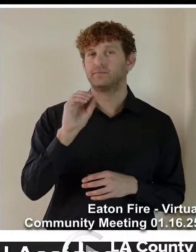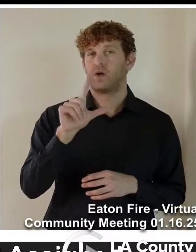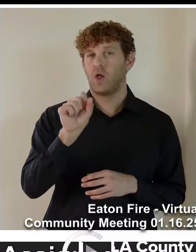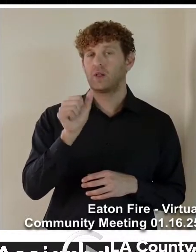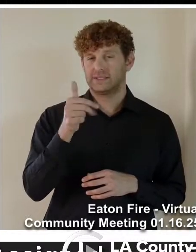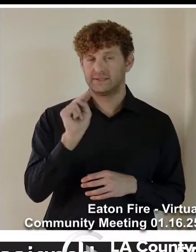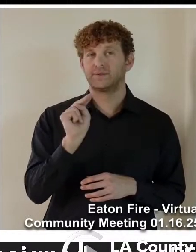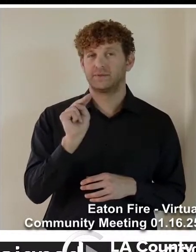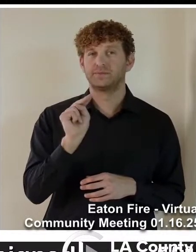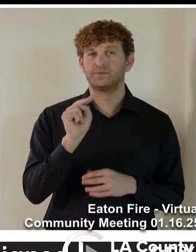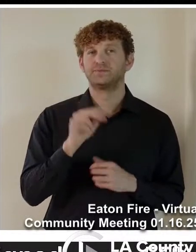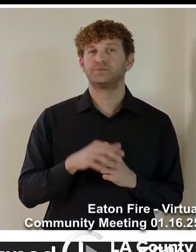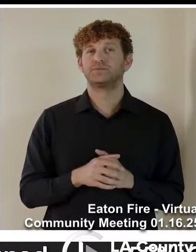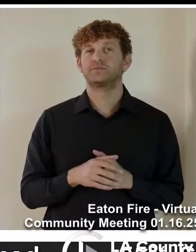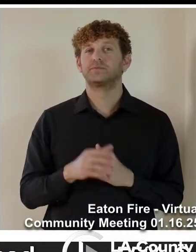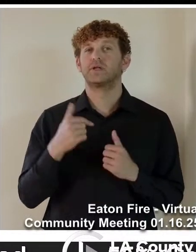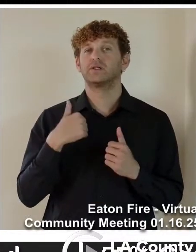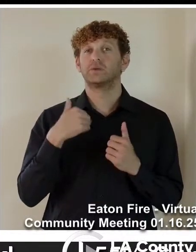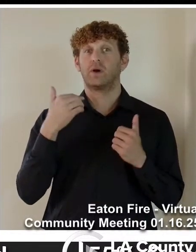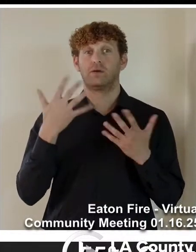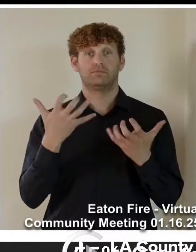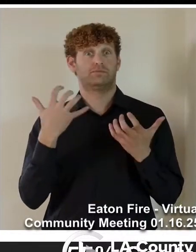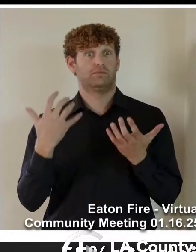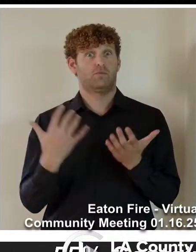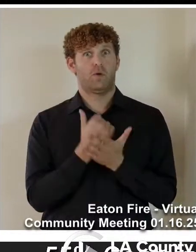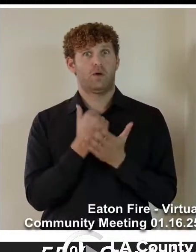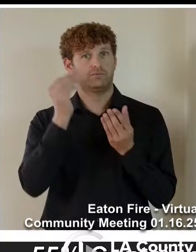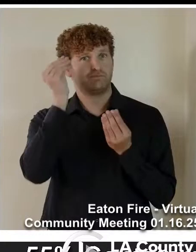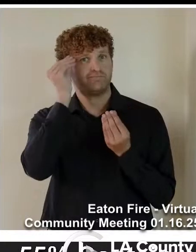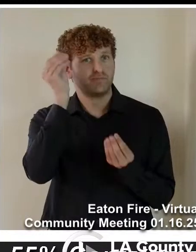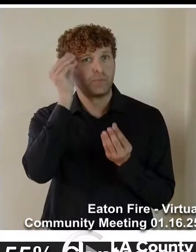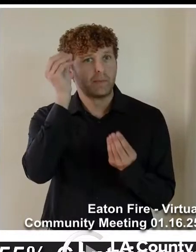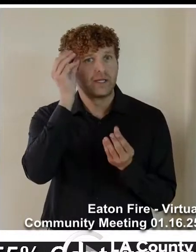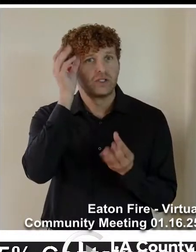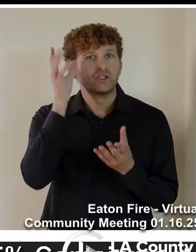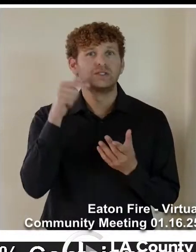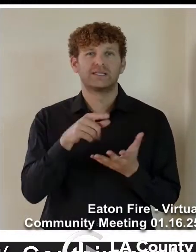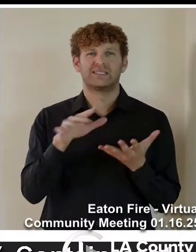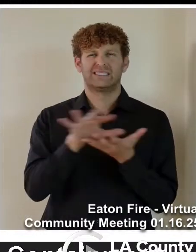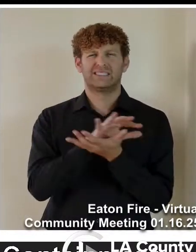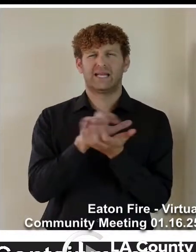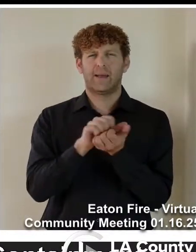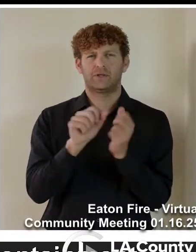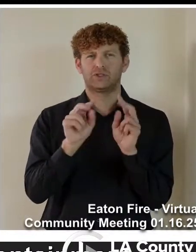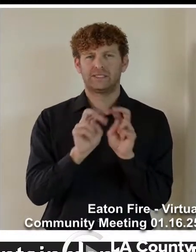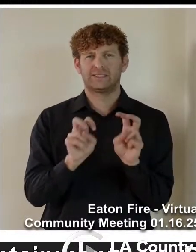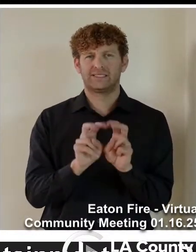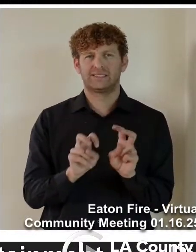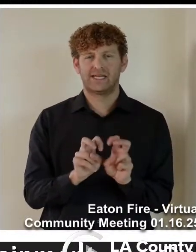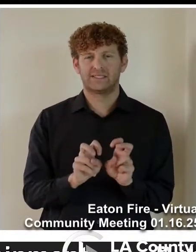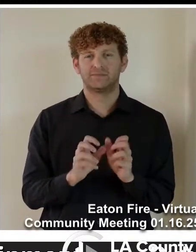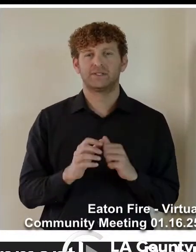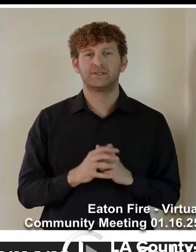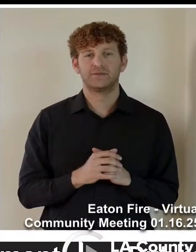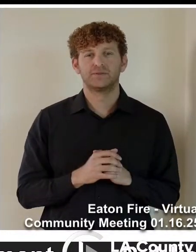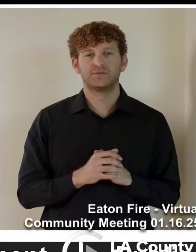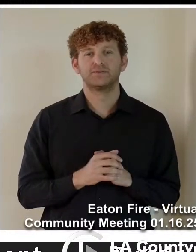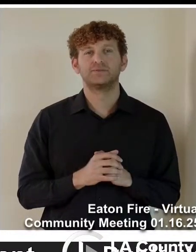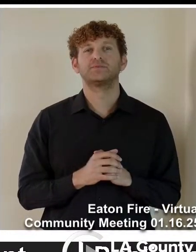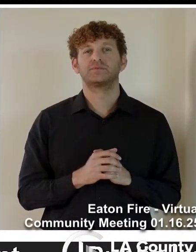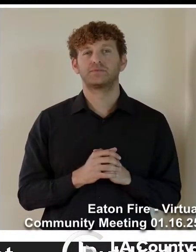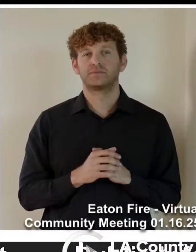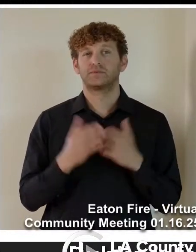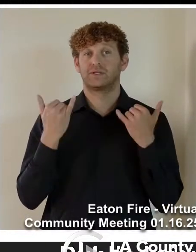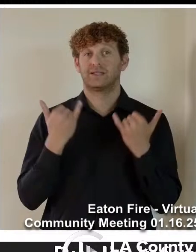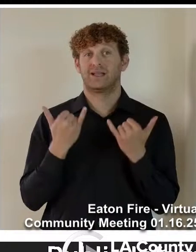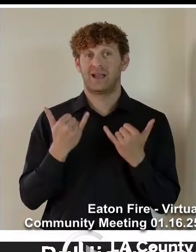you with some information pertaining to the damage assessment that's ongoing. We currently have damage inspection teams in the